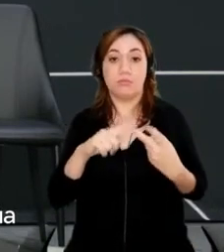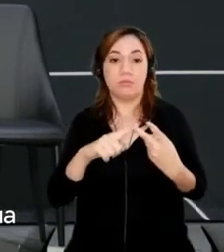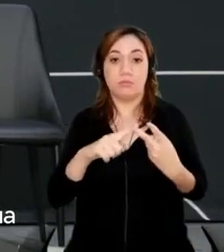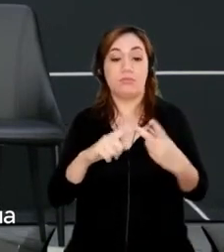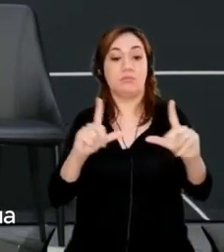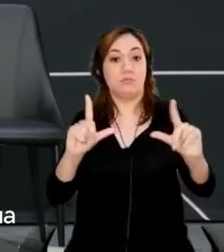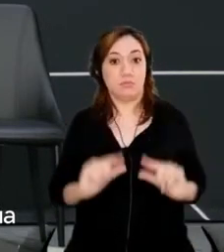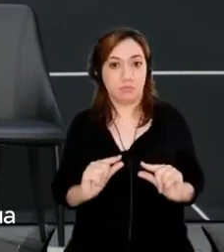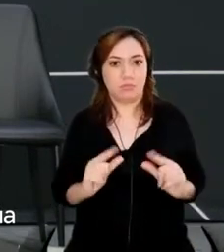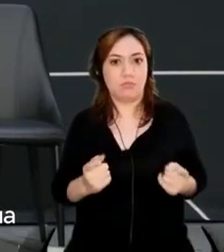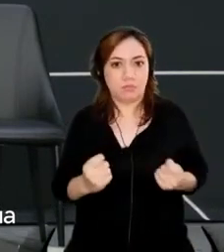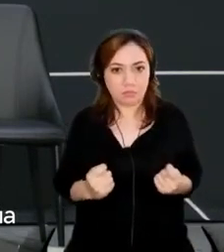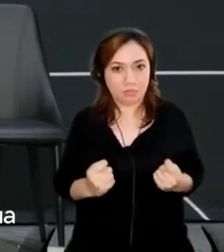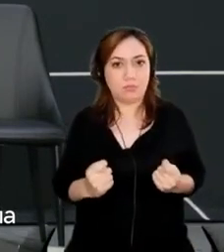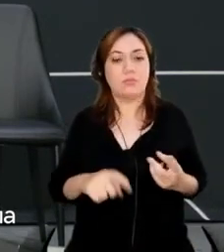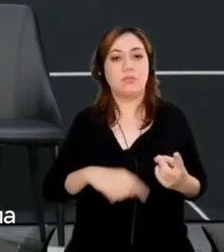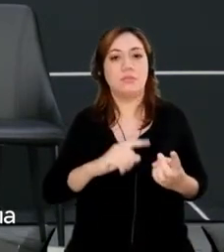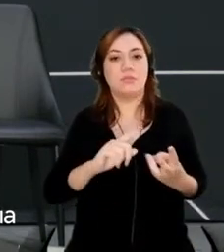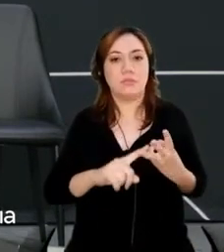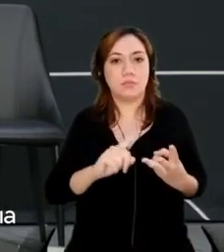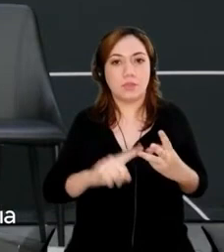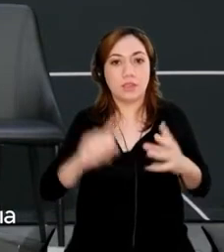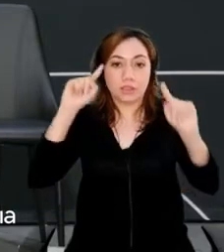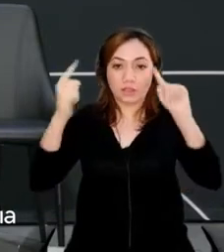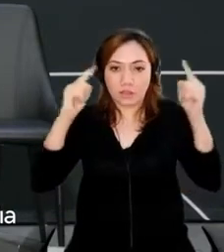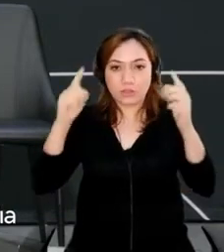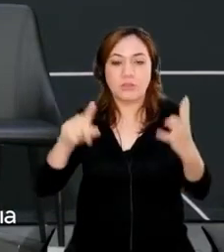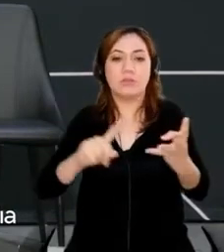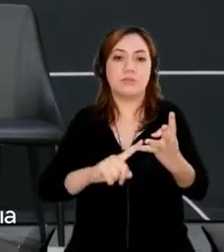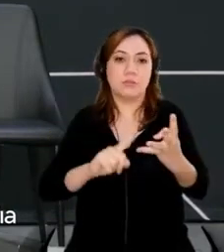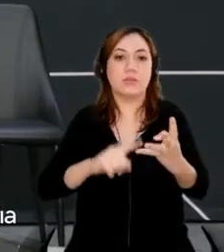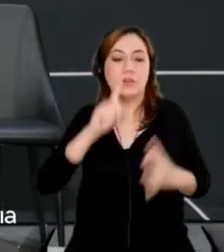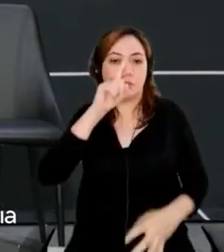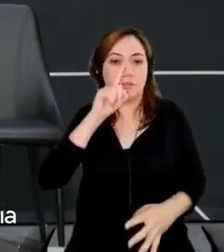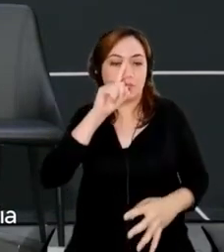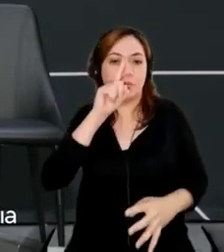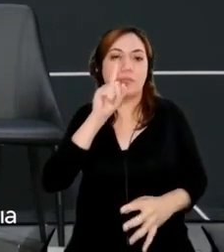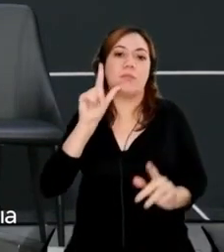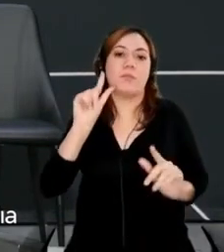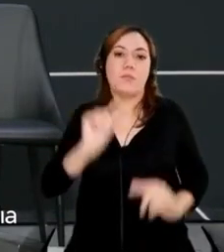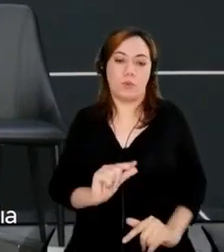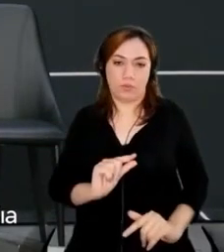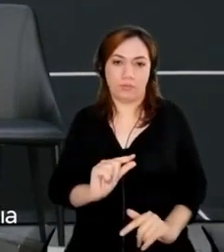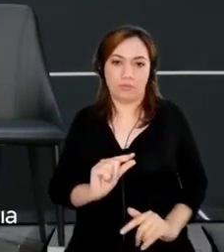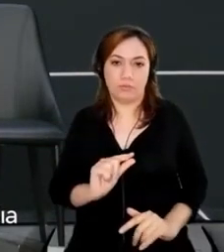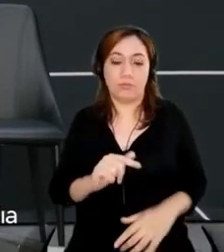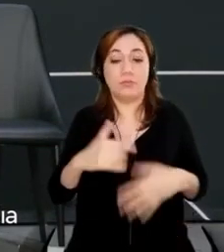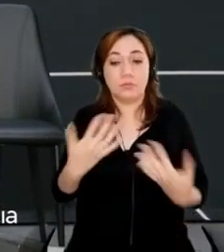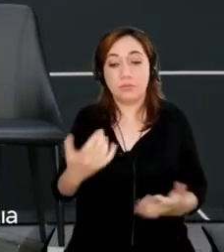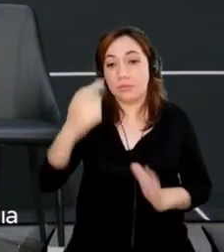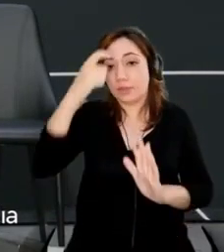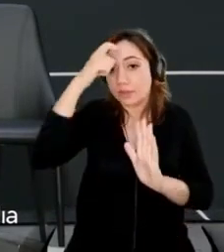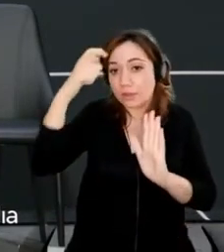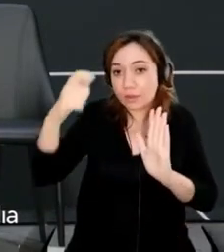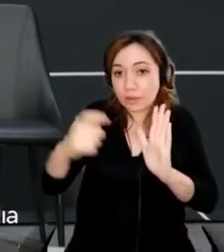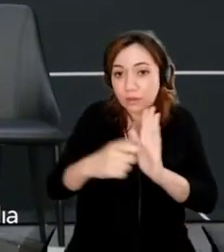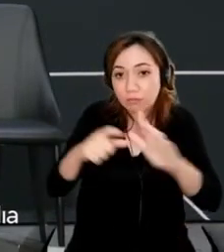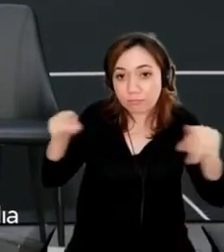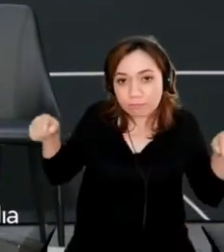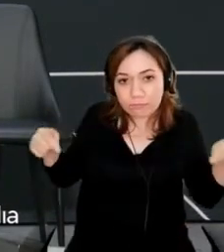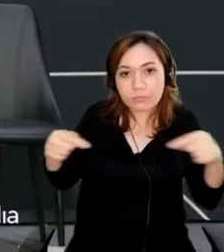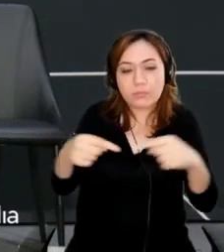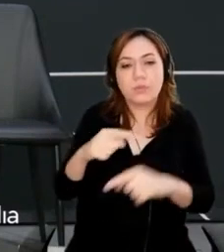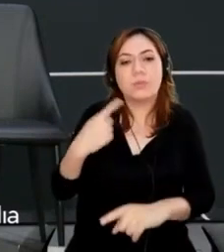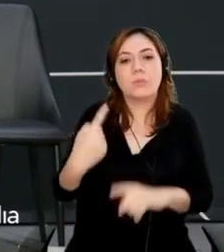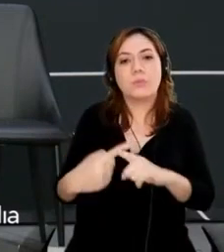at low risk. So AI plays into this because it gives us a way